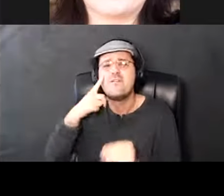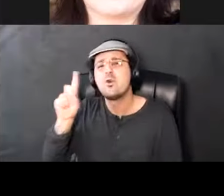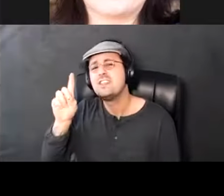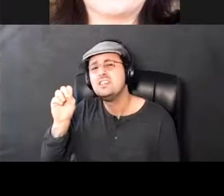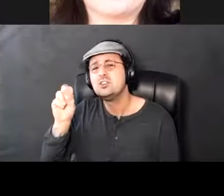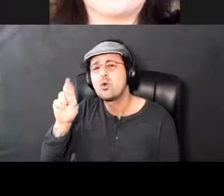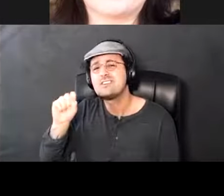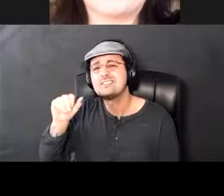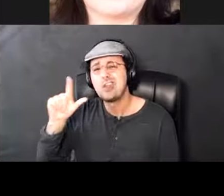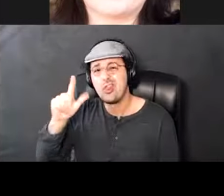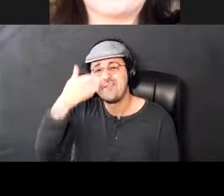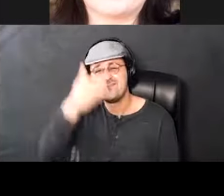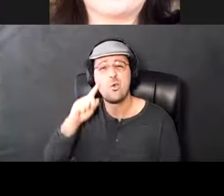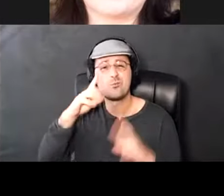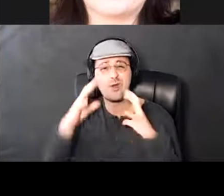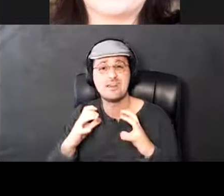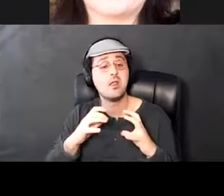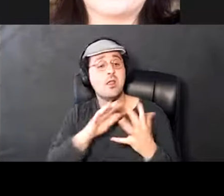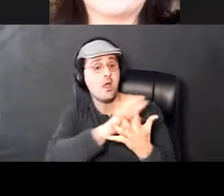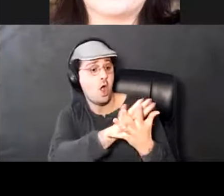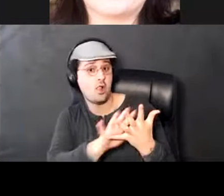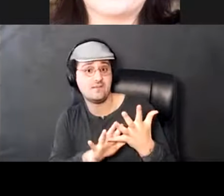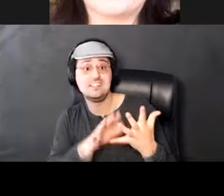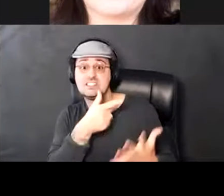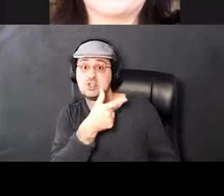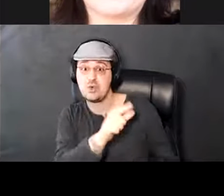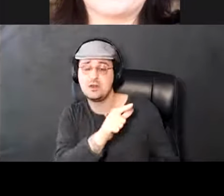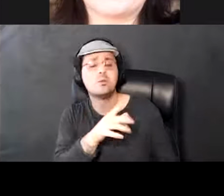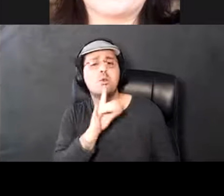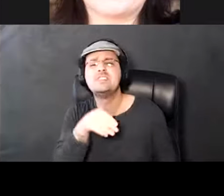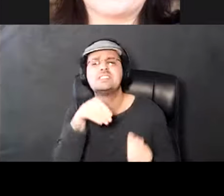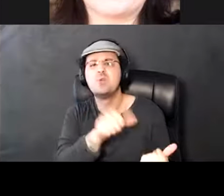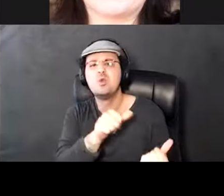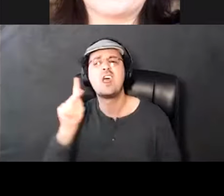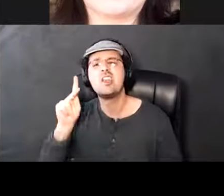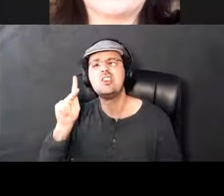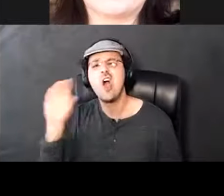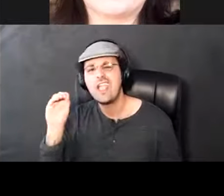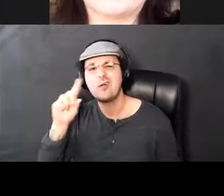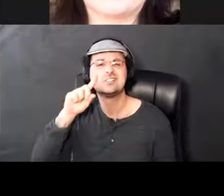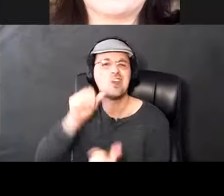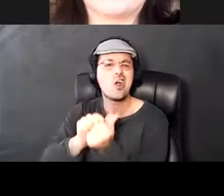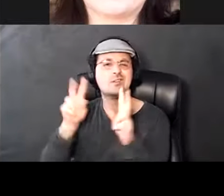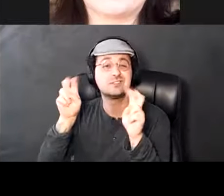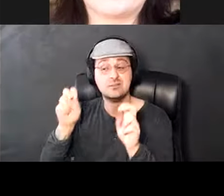up here will be smoothened knockouts, and we'll just simply ask, can they still make oligodendrocytes or not?